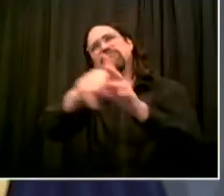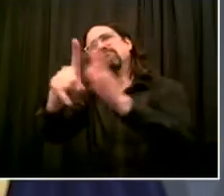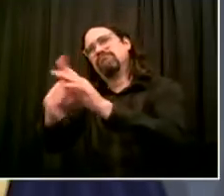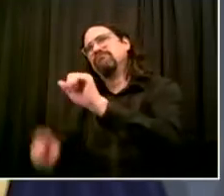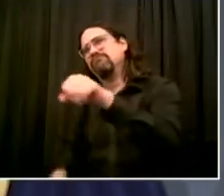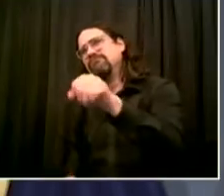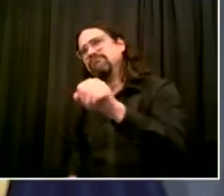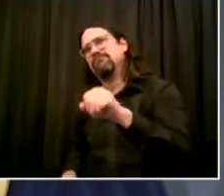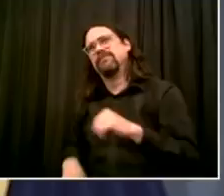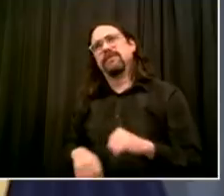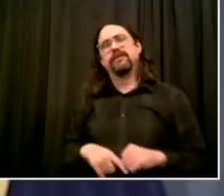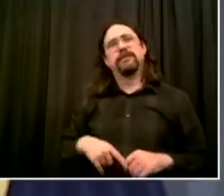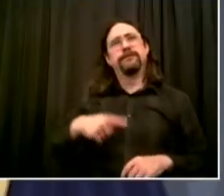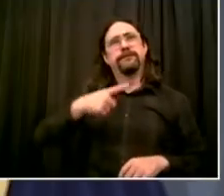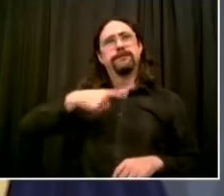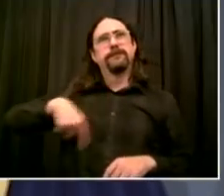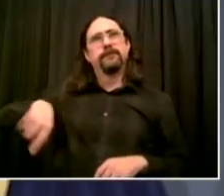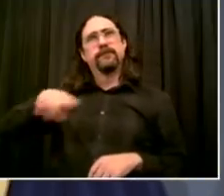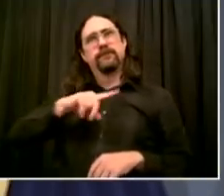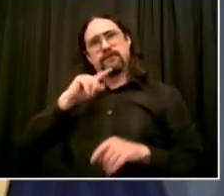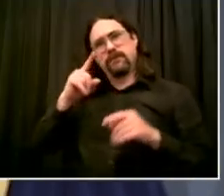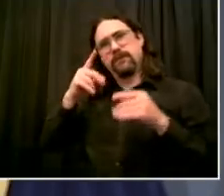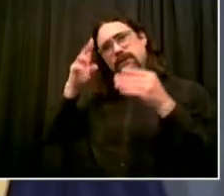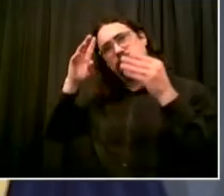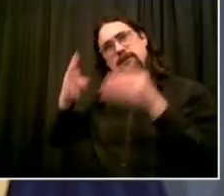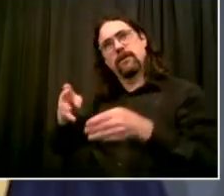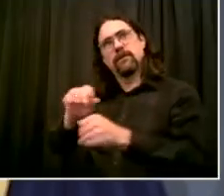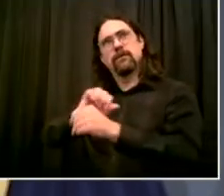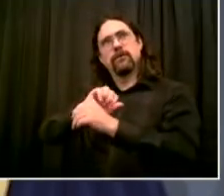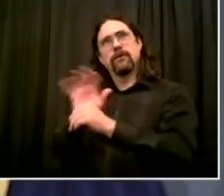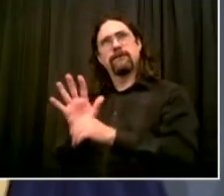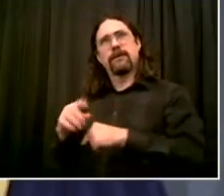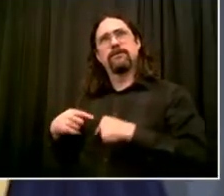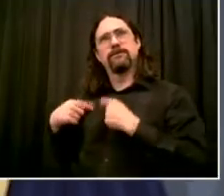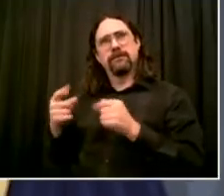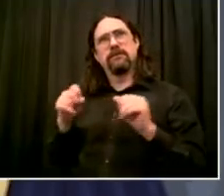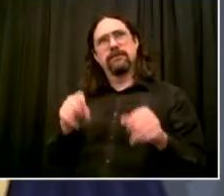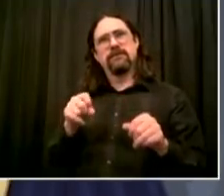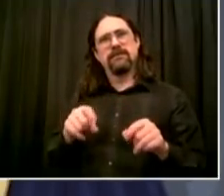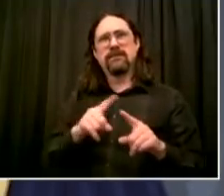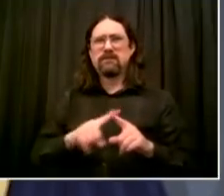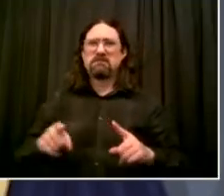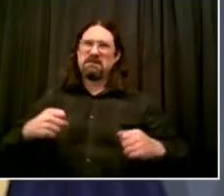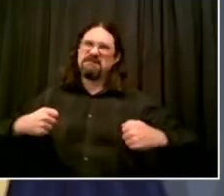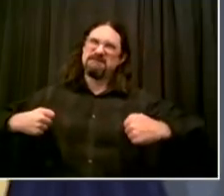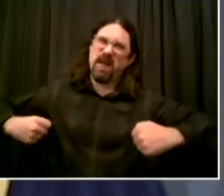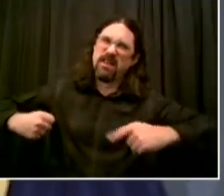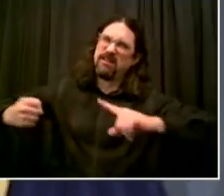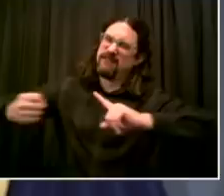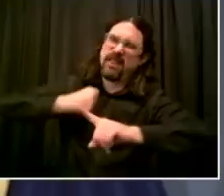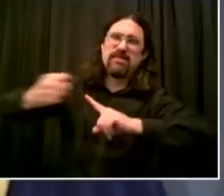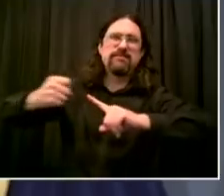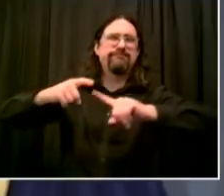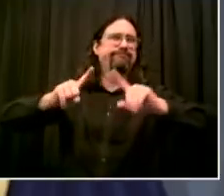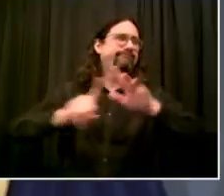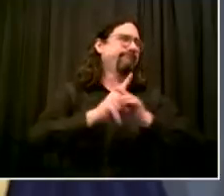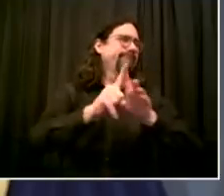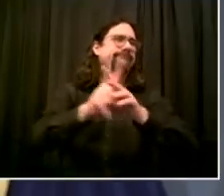I said, 400 years. You cannot separate that violence from 400 years of broken American